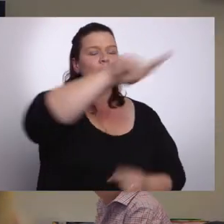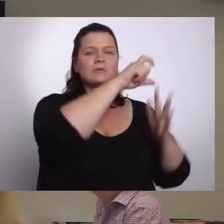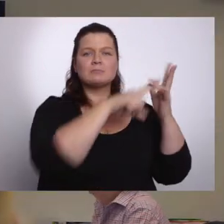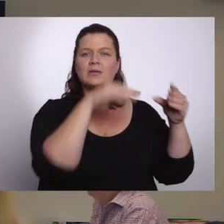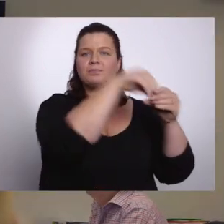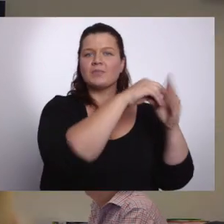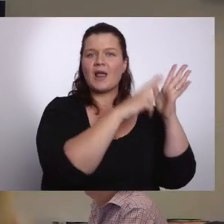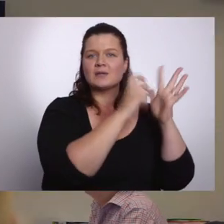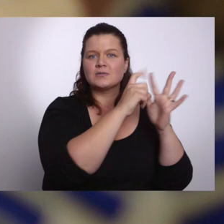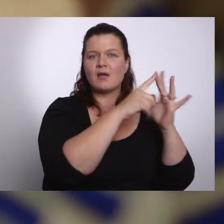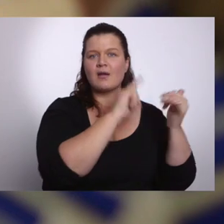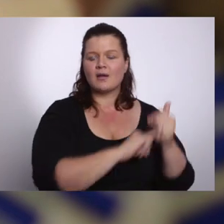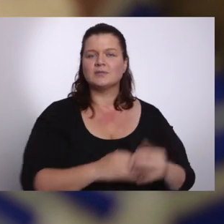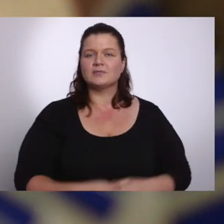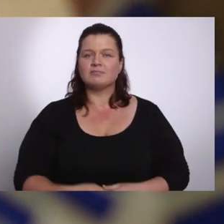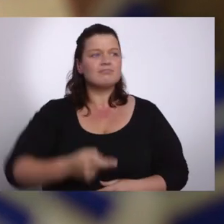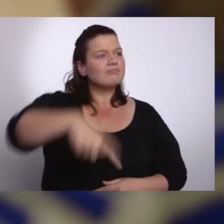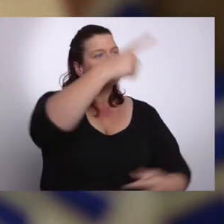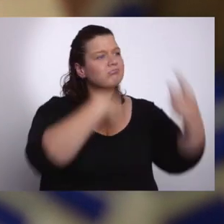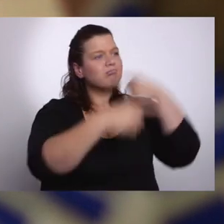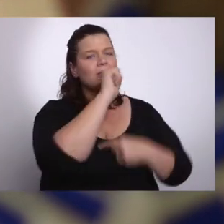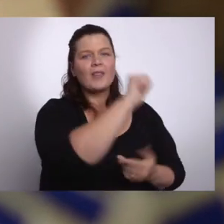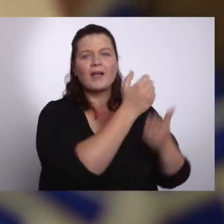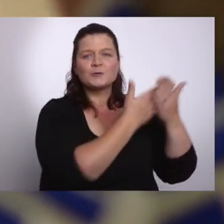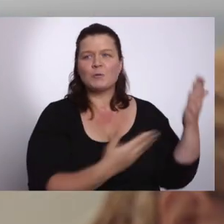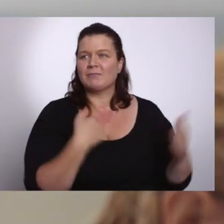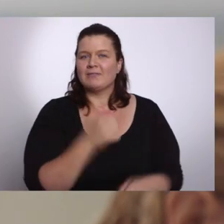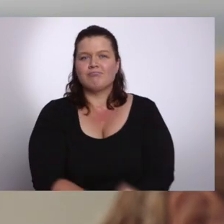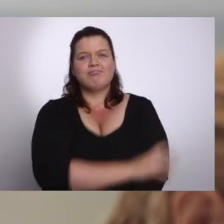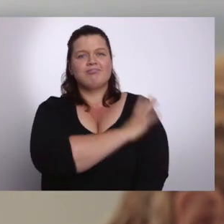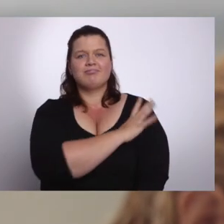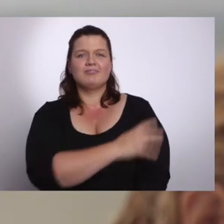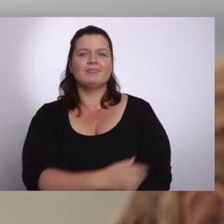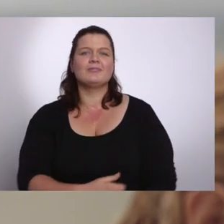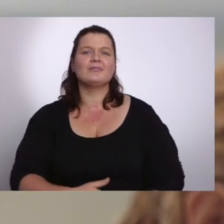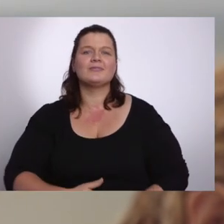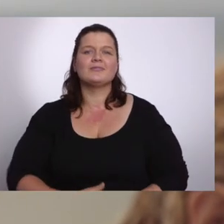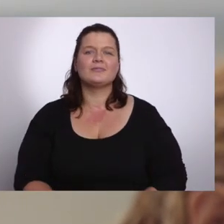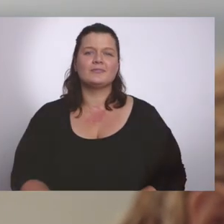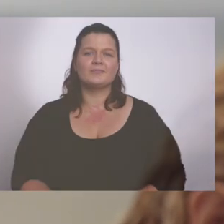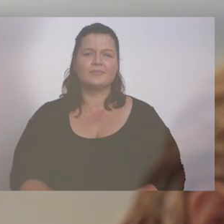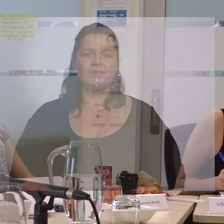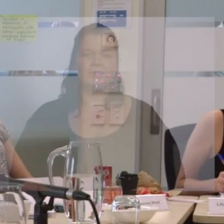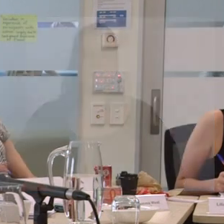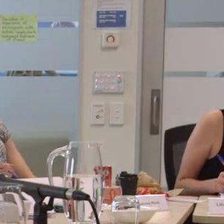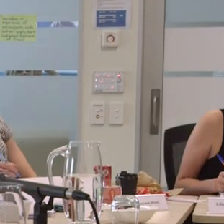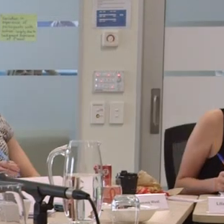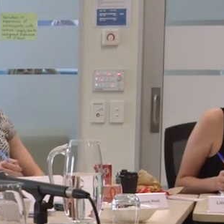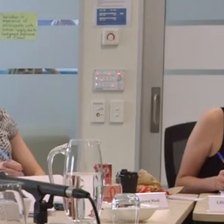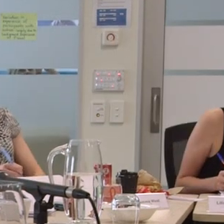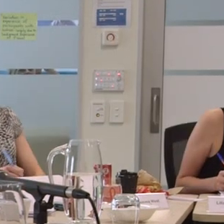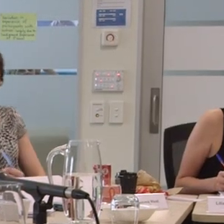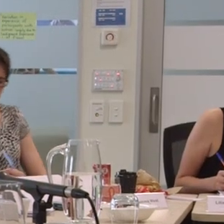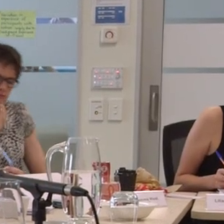to hear directly from people that are affected by such a huge reform that has the capacity to really improve the lives of people with their